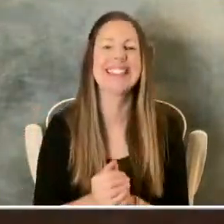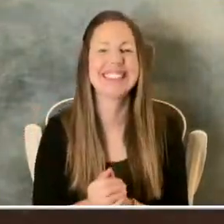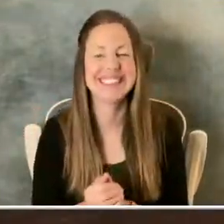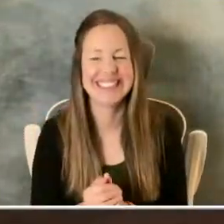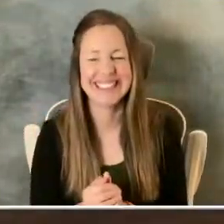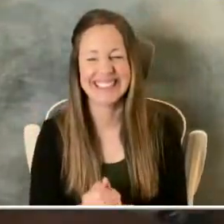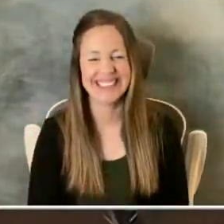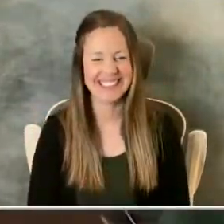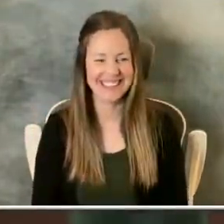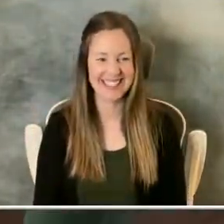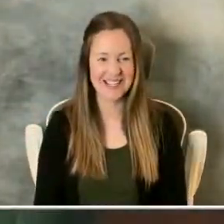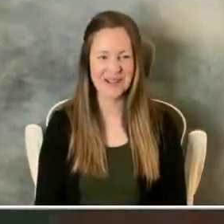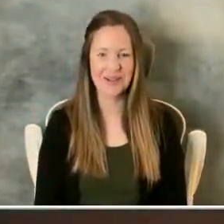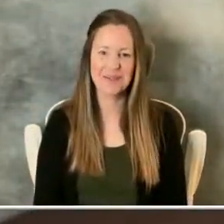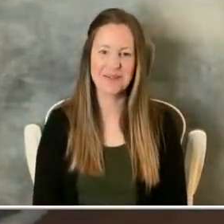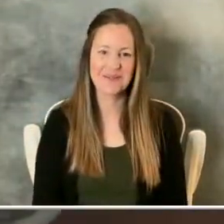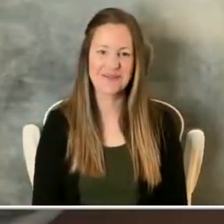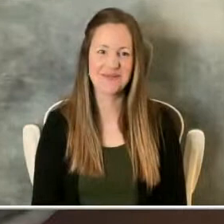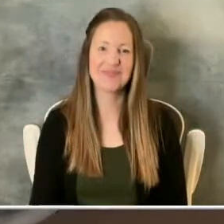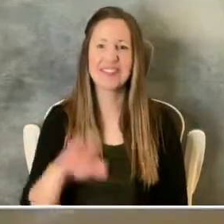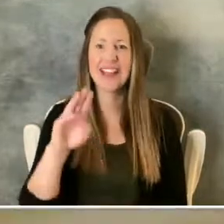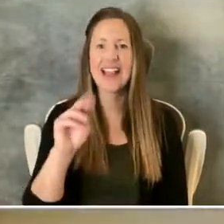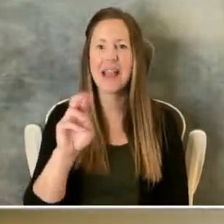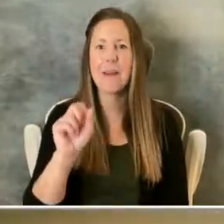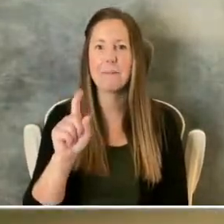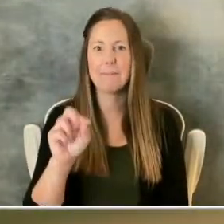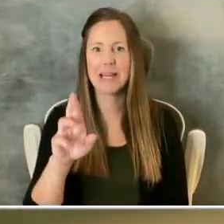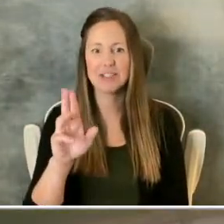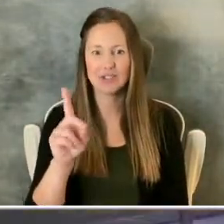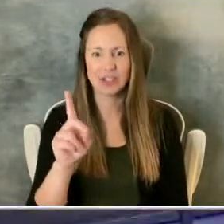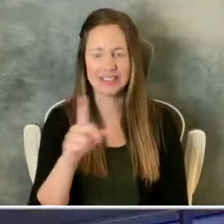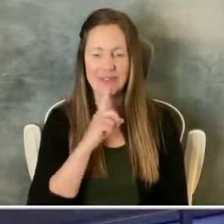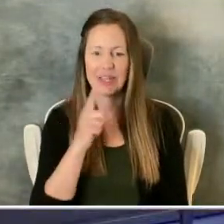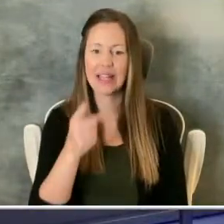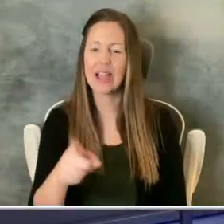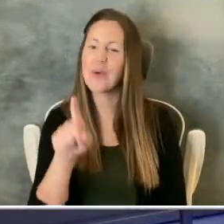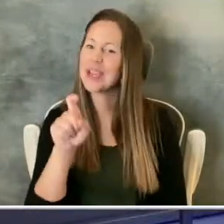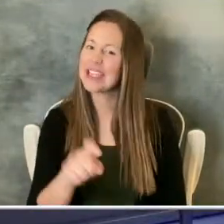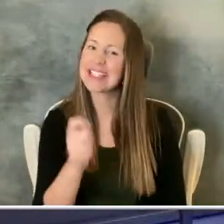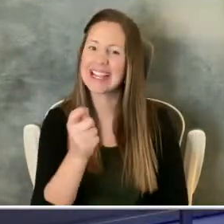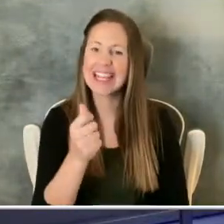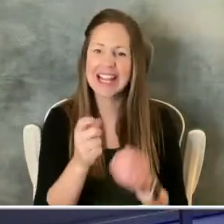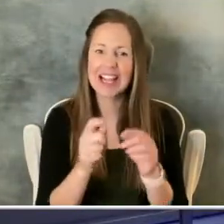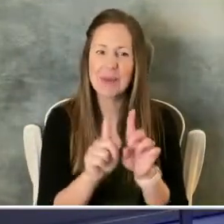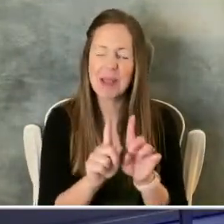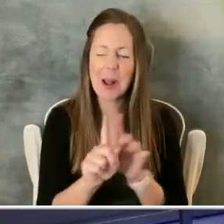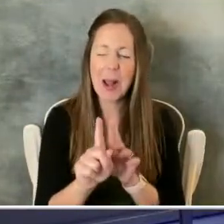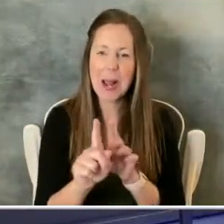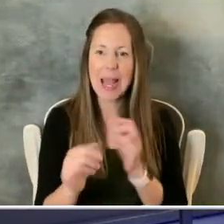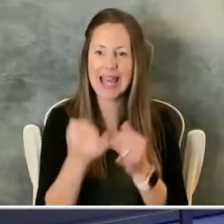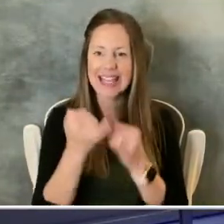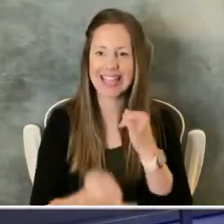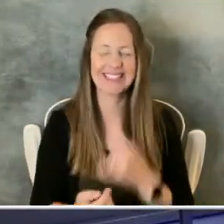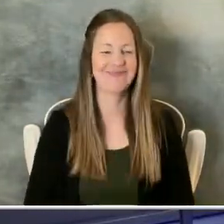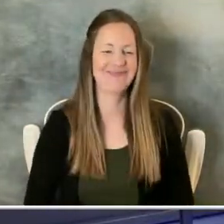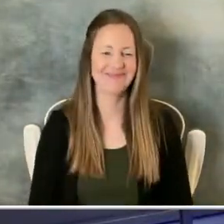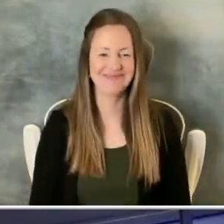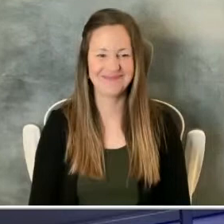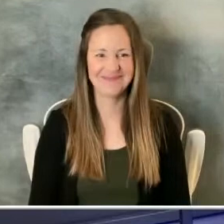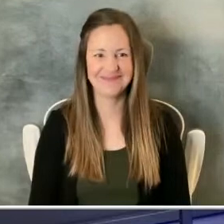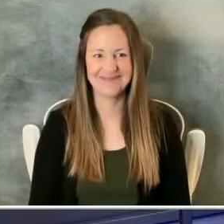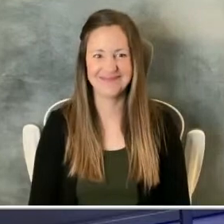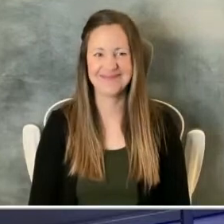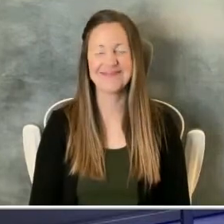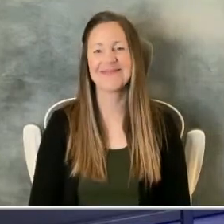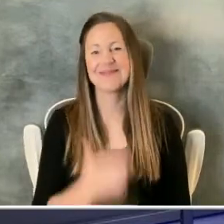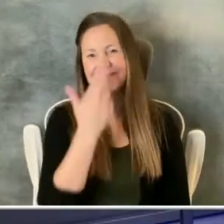except Mustard. You know, typically for Jeff Wright, he just had to get a little ahead at the end. That's right. That's right. Oh, that was pretty awesome. Well, that was a